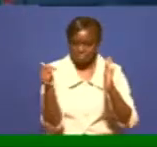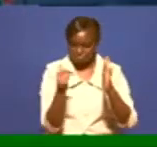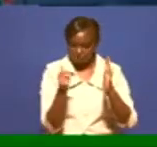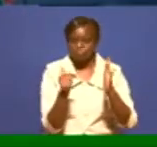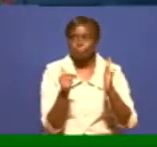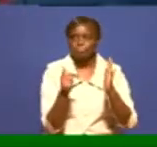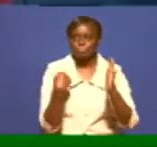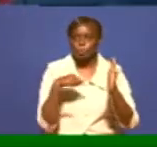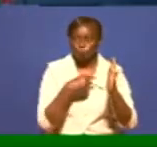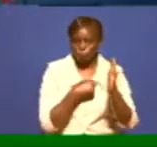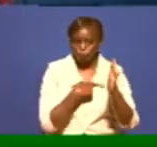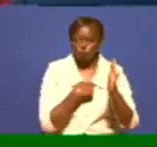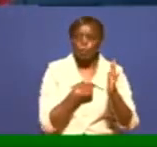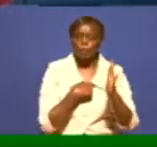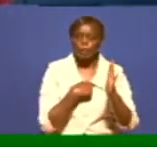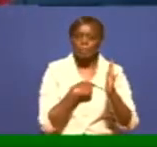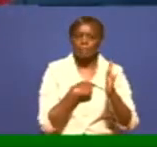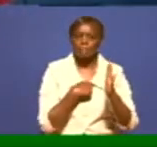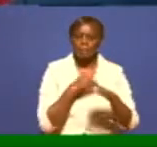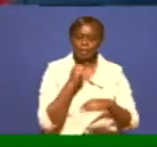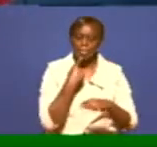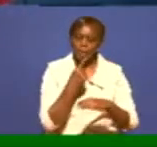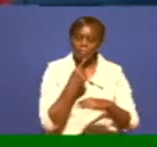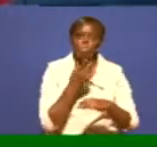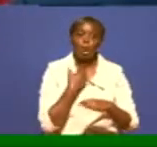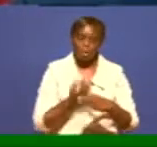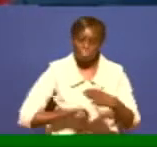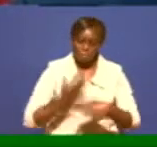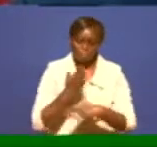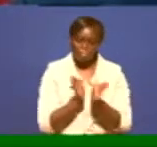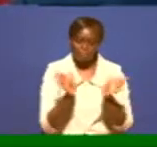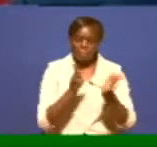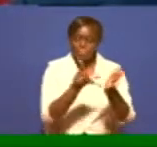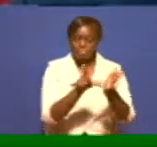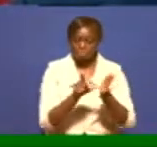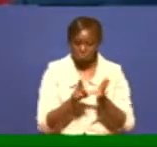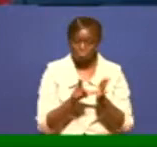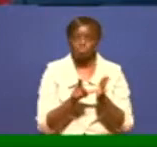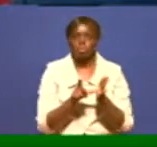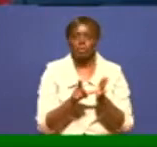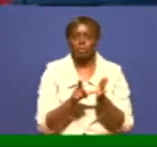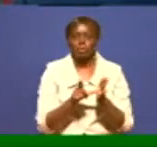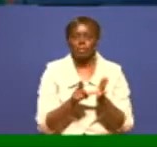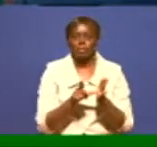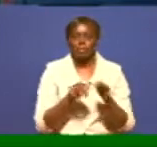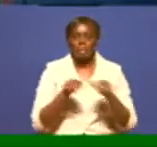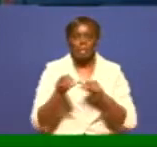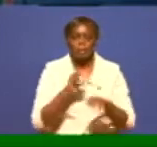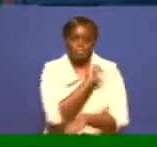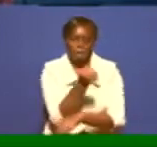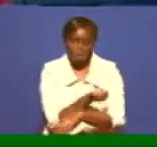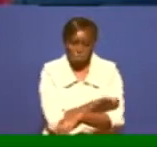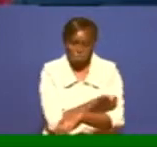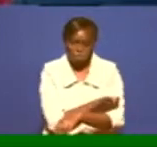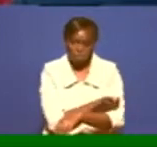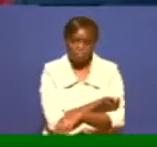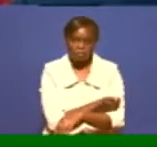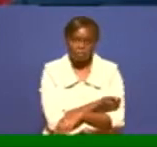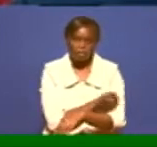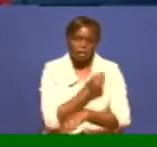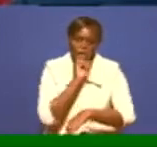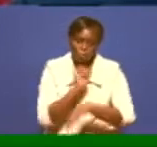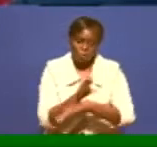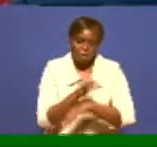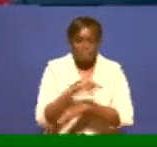we will like the authority, the Public Debt Management Authority, to be able to advise the